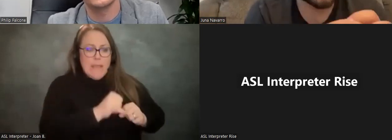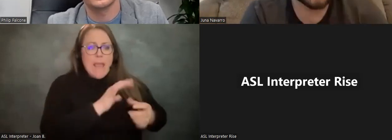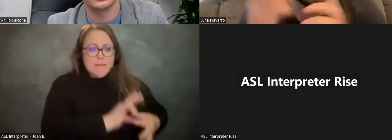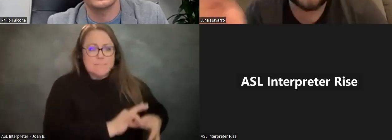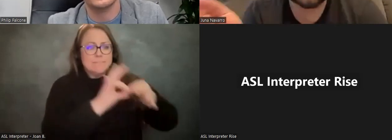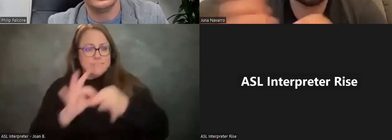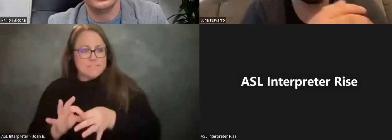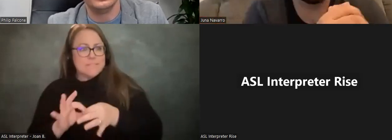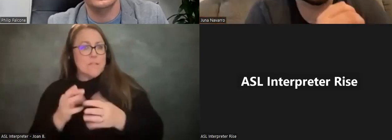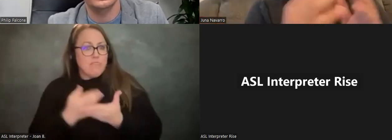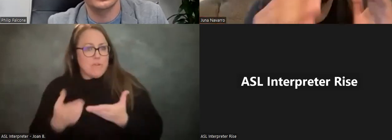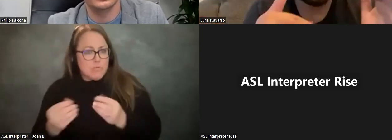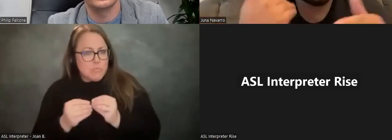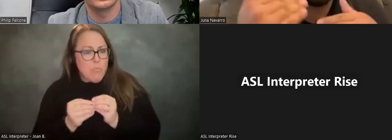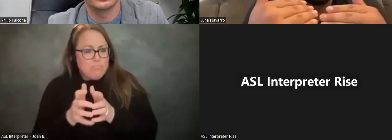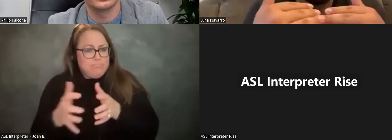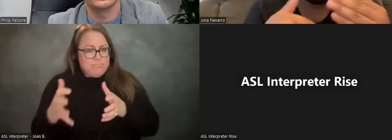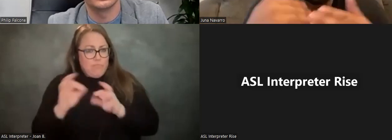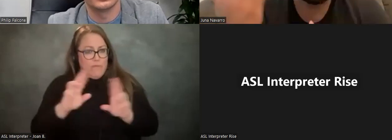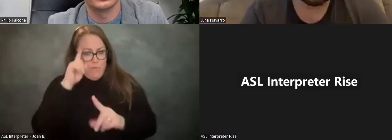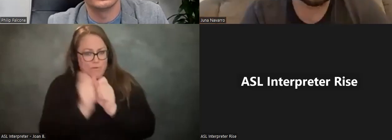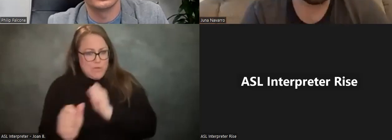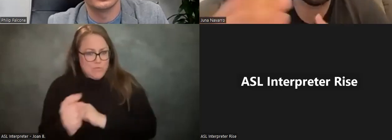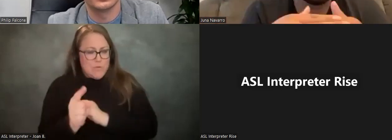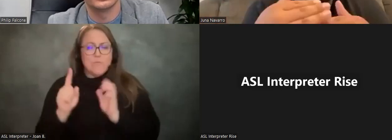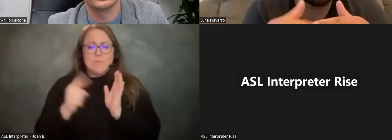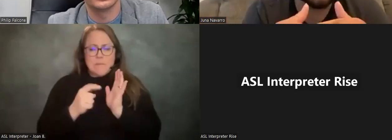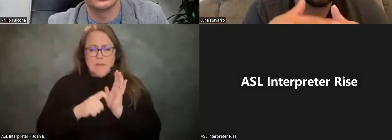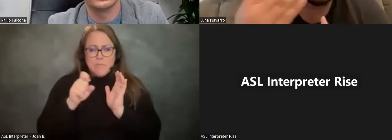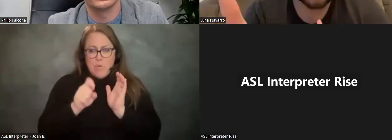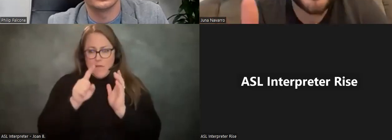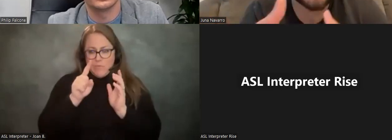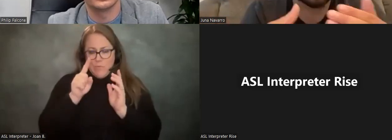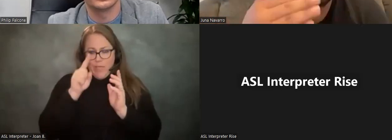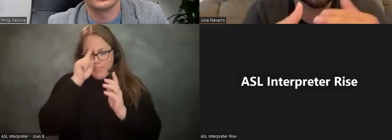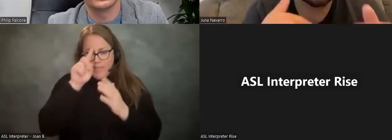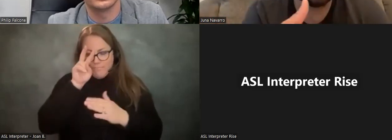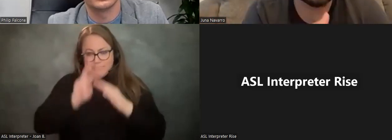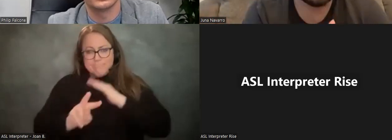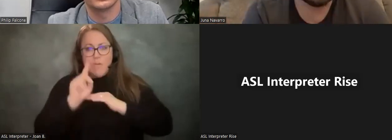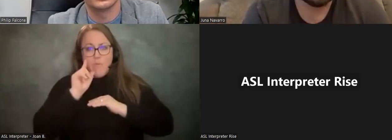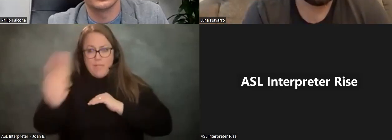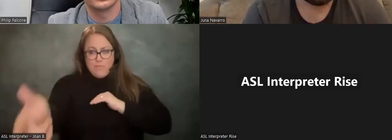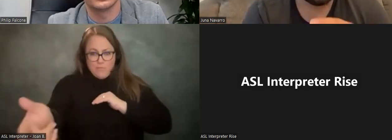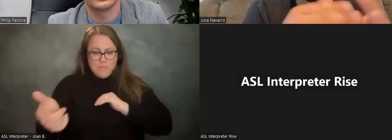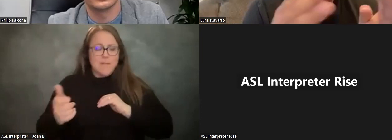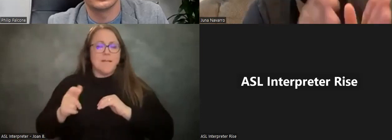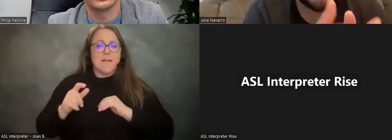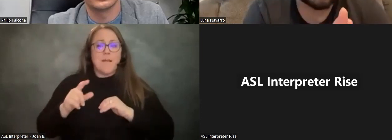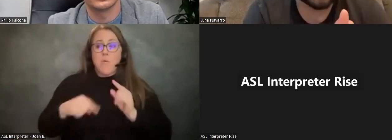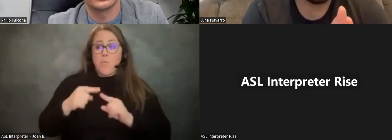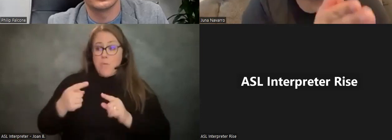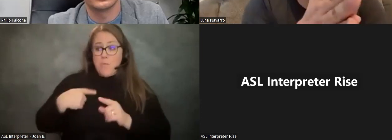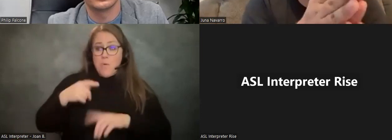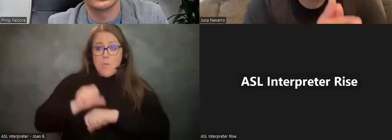more resources for next year. So sometimes you have to think forward thinking as well when you're betting on an organization or to work with a nonprofit. You don't just look at